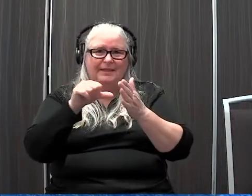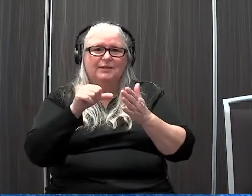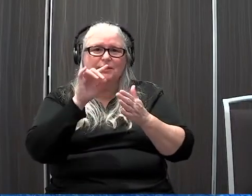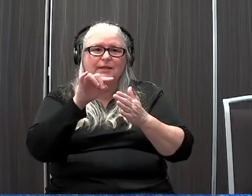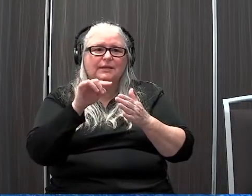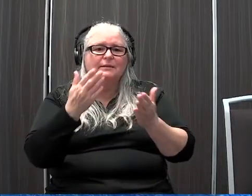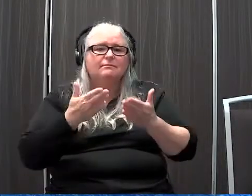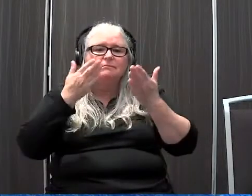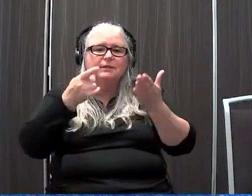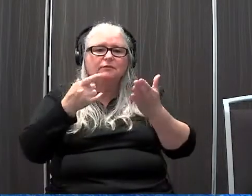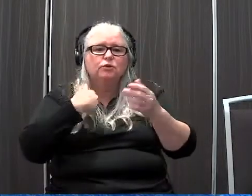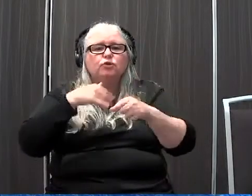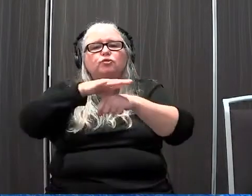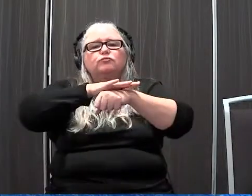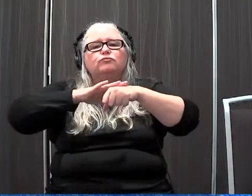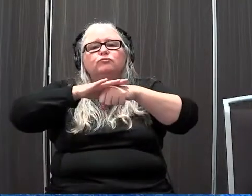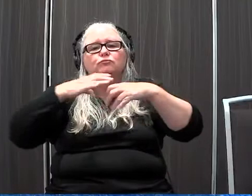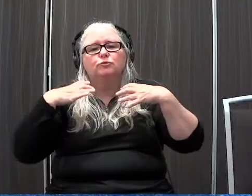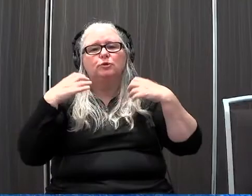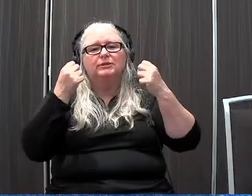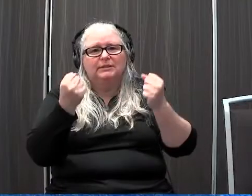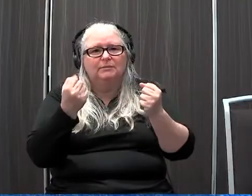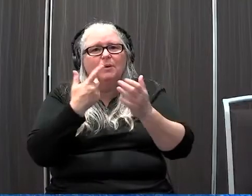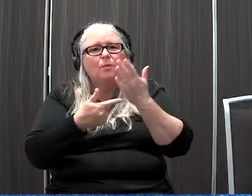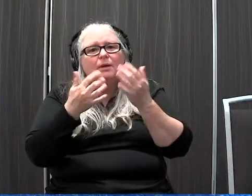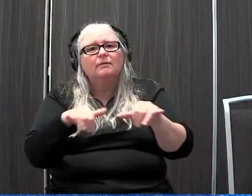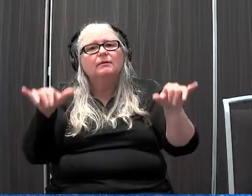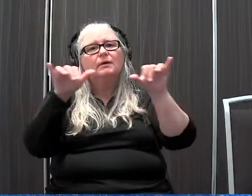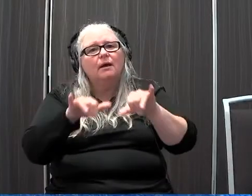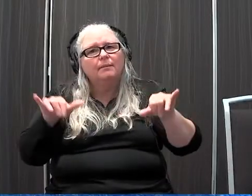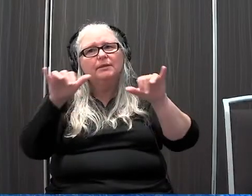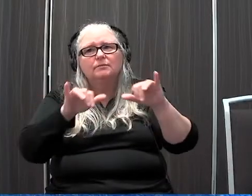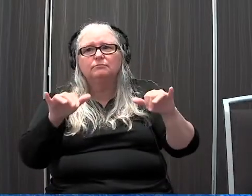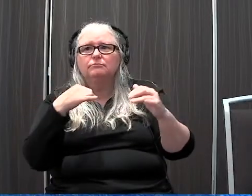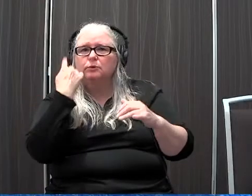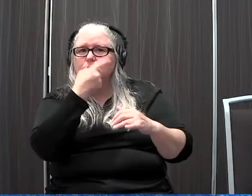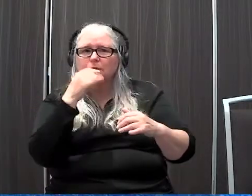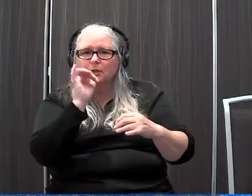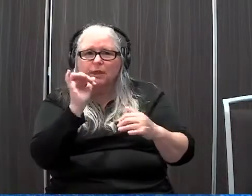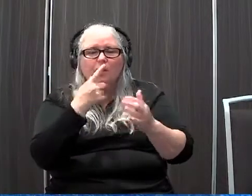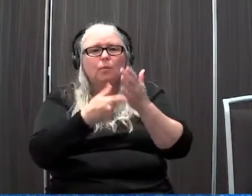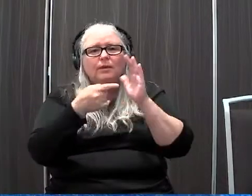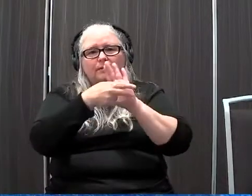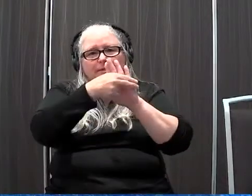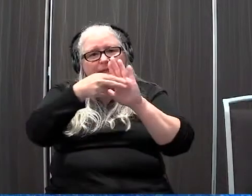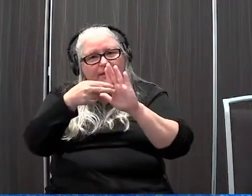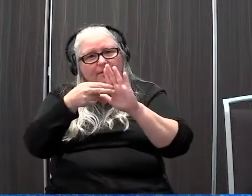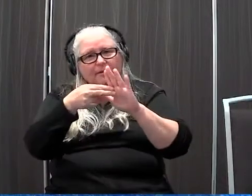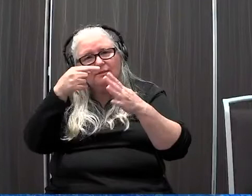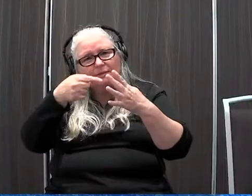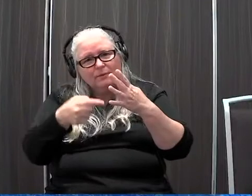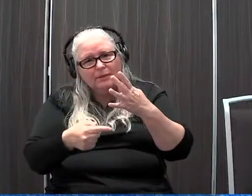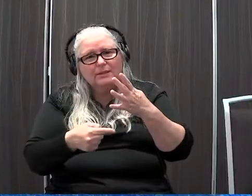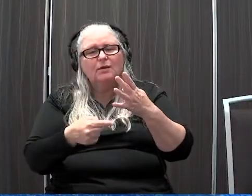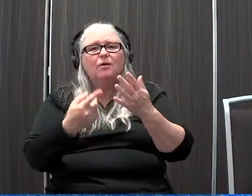of charge syndrome. So what are the common characteristics? What are the diagnostic criteria?